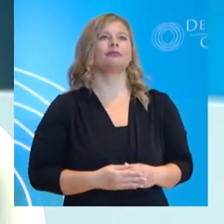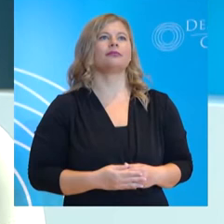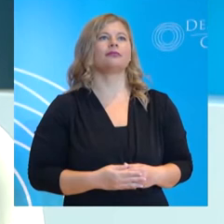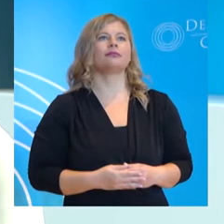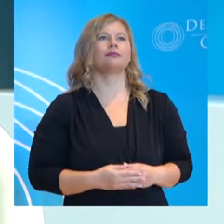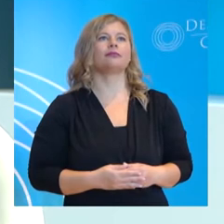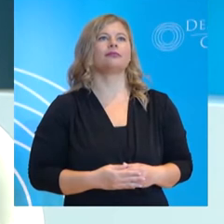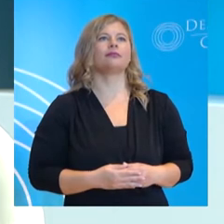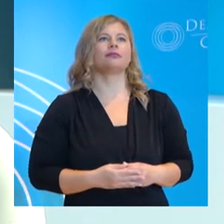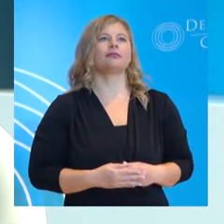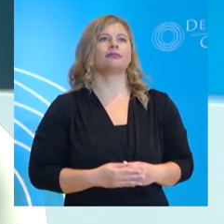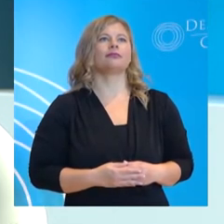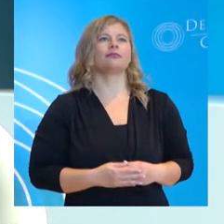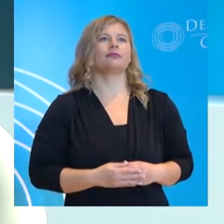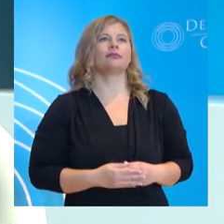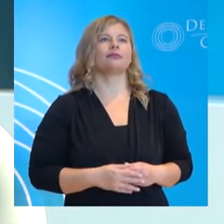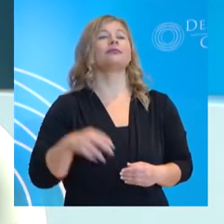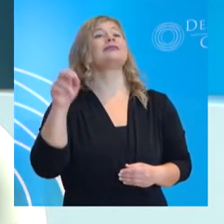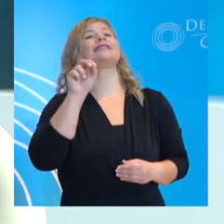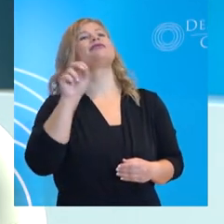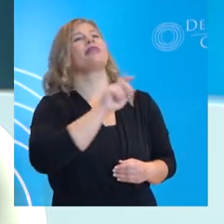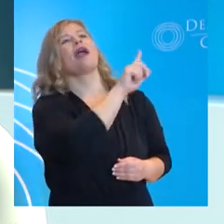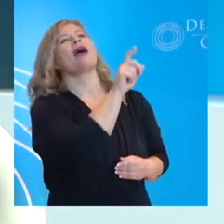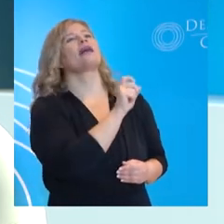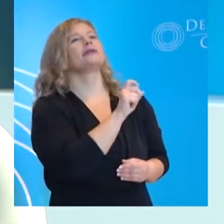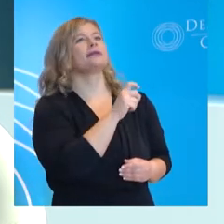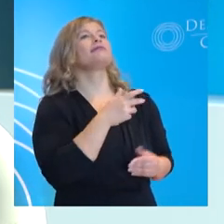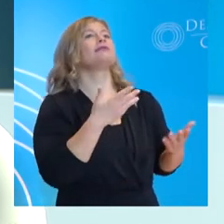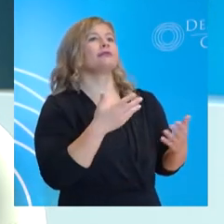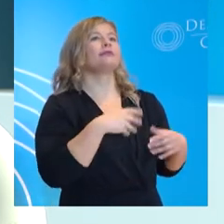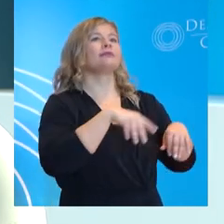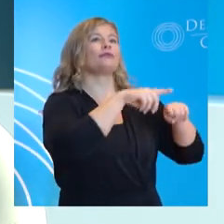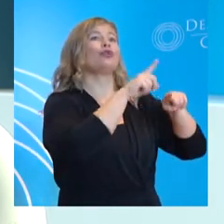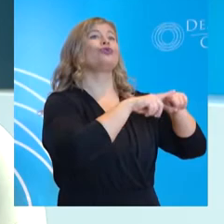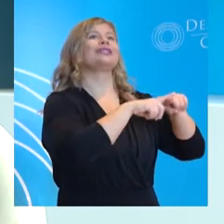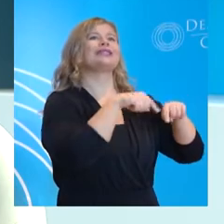upset Brussels a little bit, was you opened up to tourism very early.